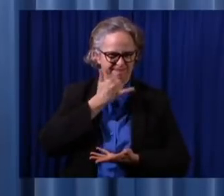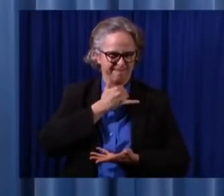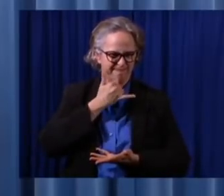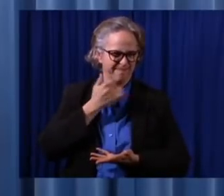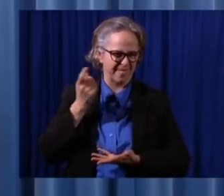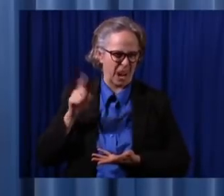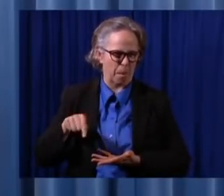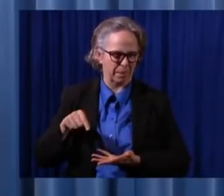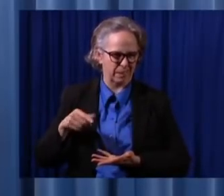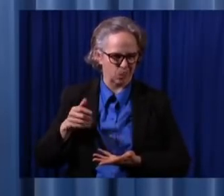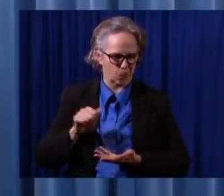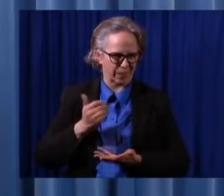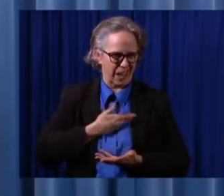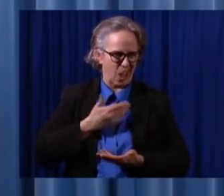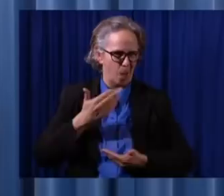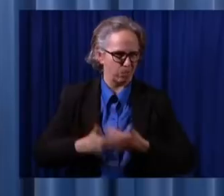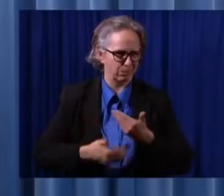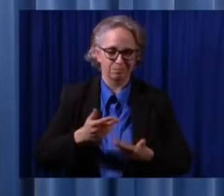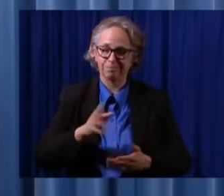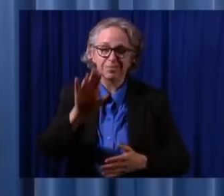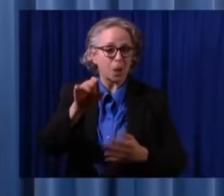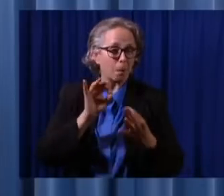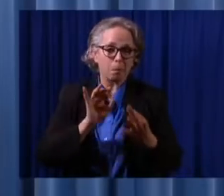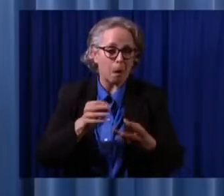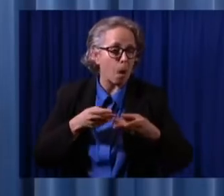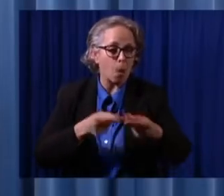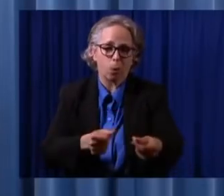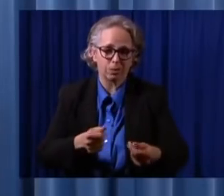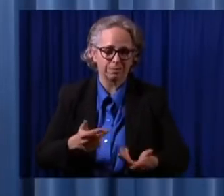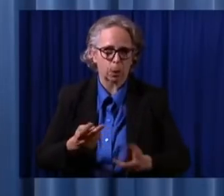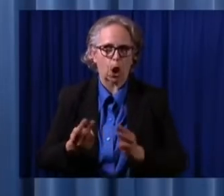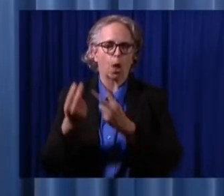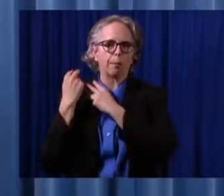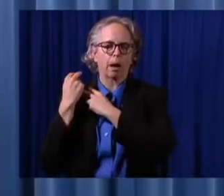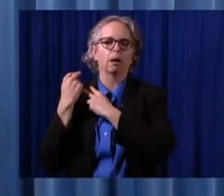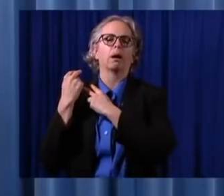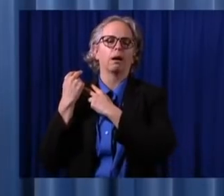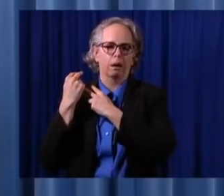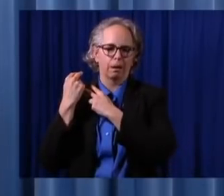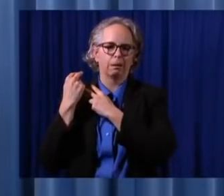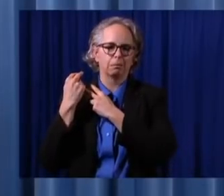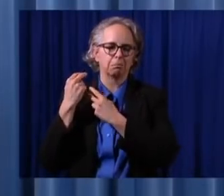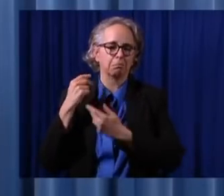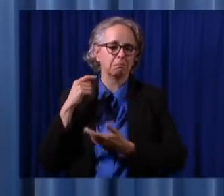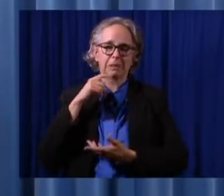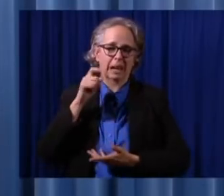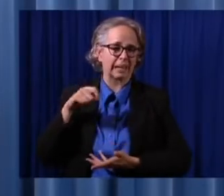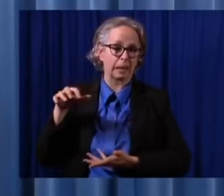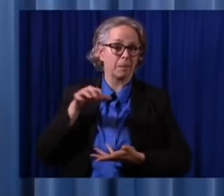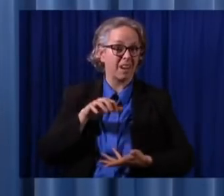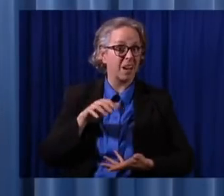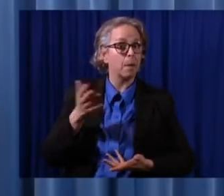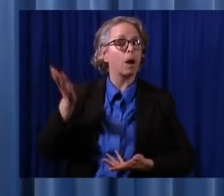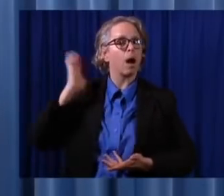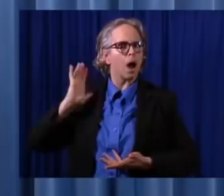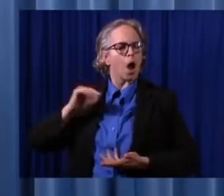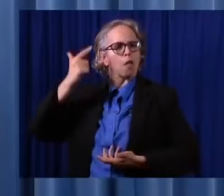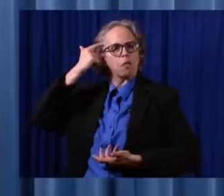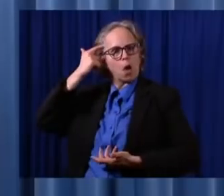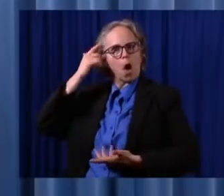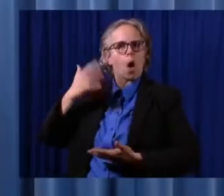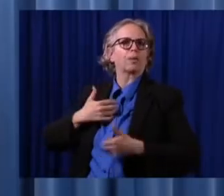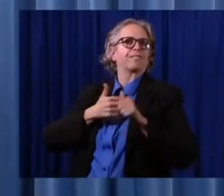not going to be perfect. And so in hindsight, we wouldn't have done it, but we went on the best available information that we had at the time. And